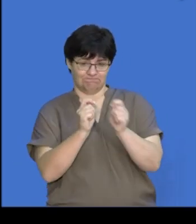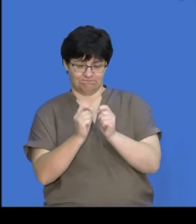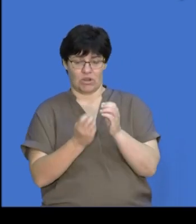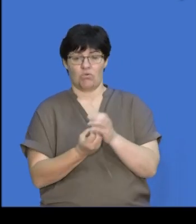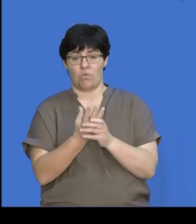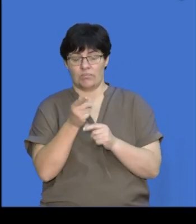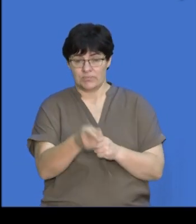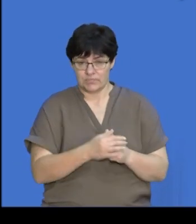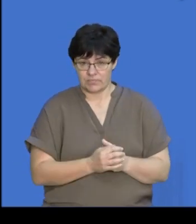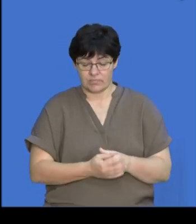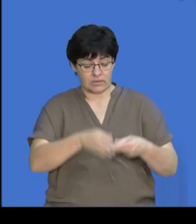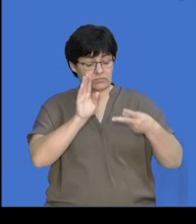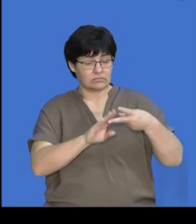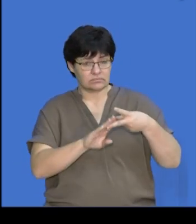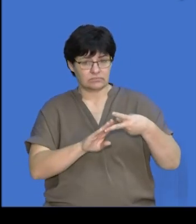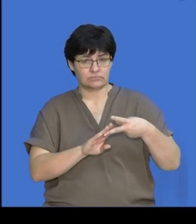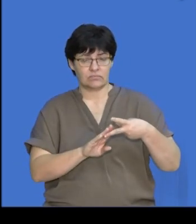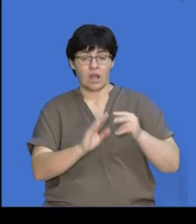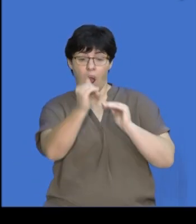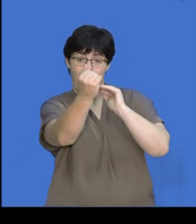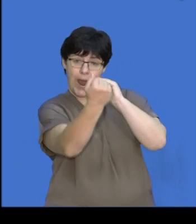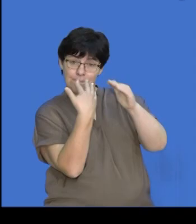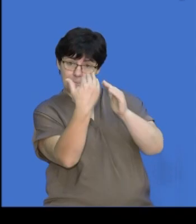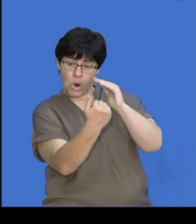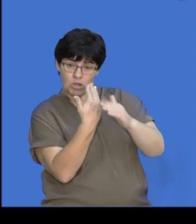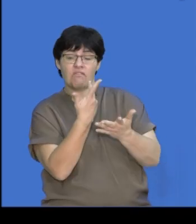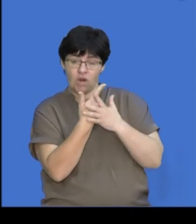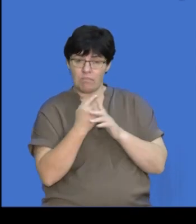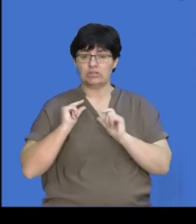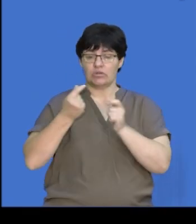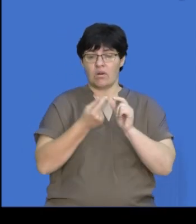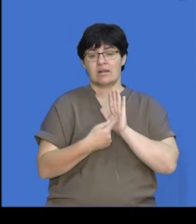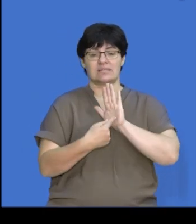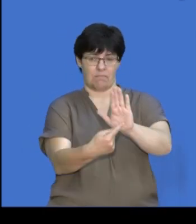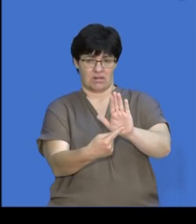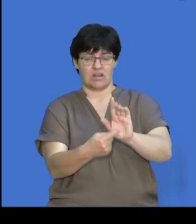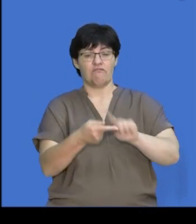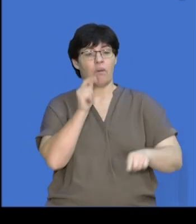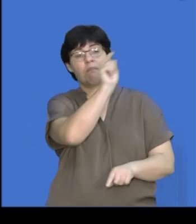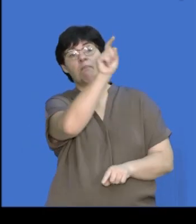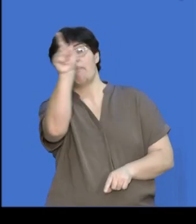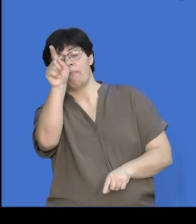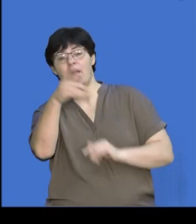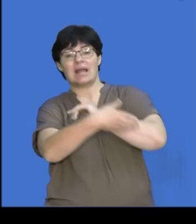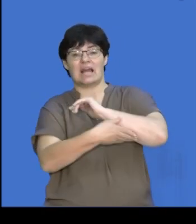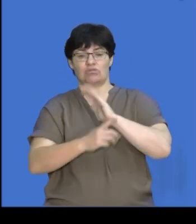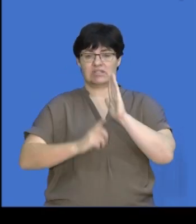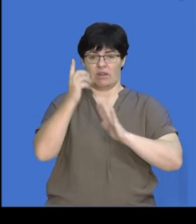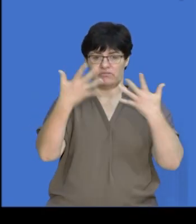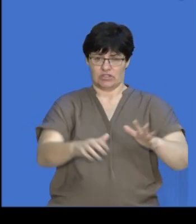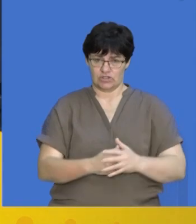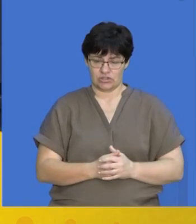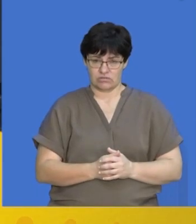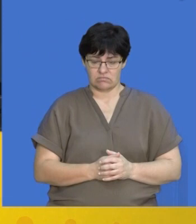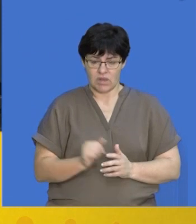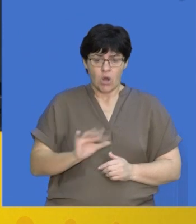point. High importation costs of genetic modified samples from developed nations. What are we doing in South